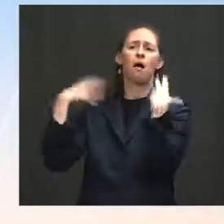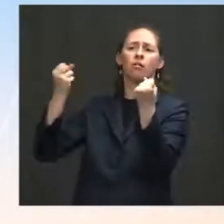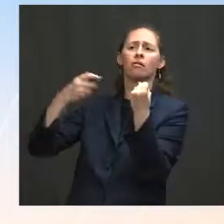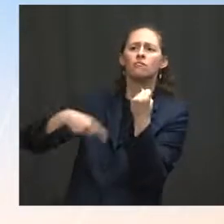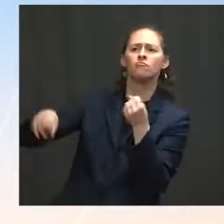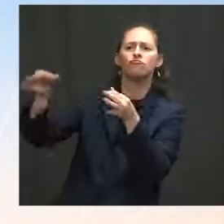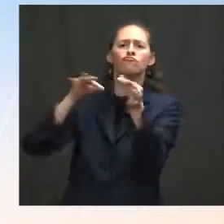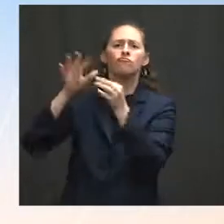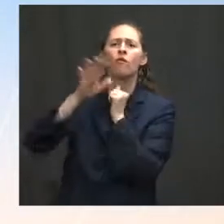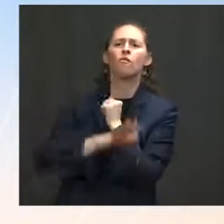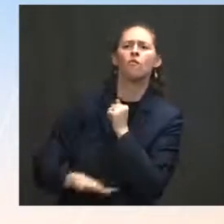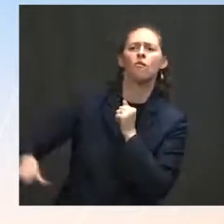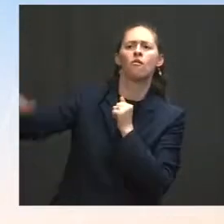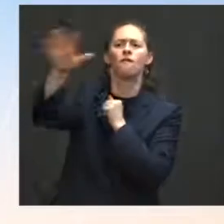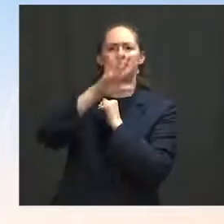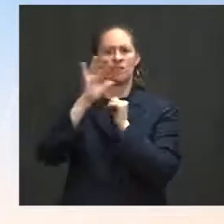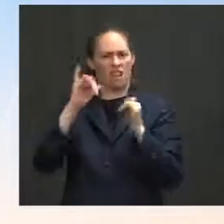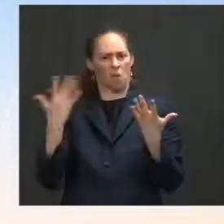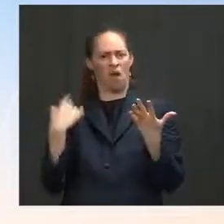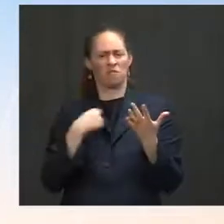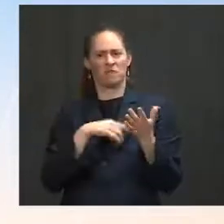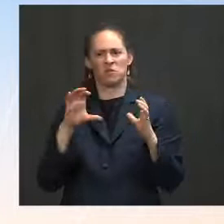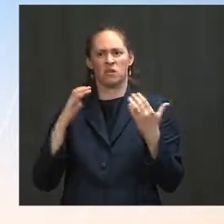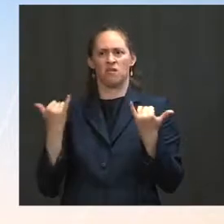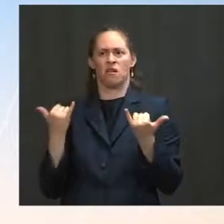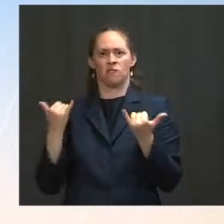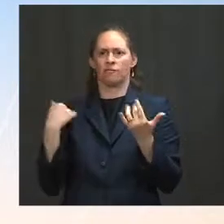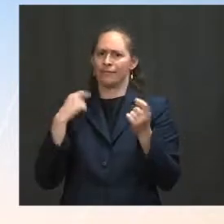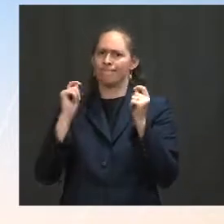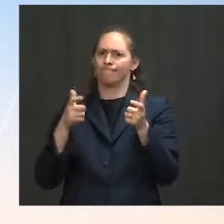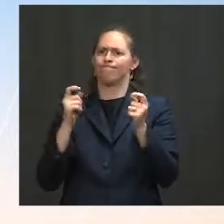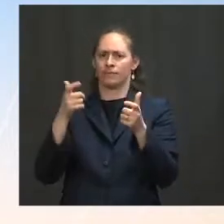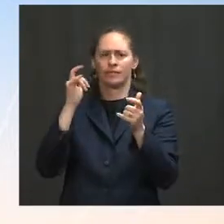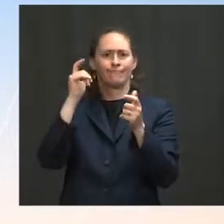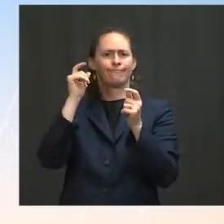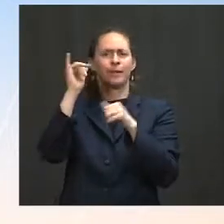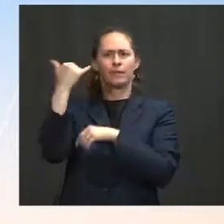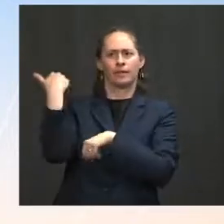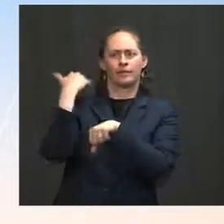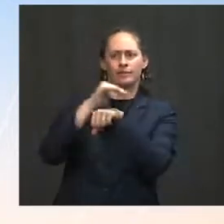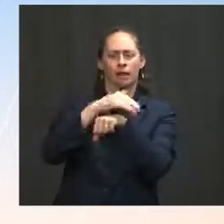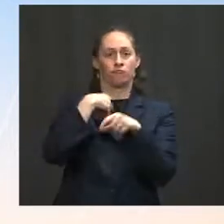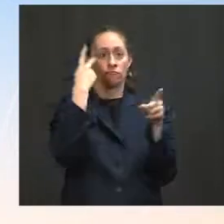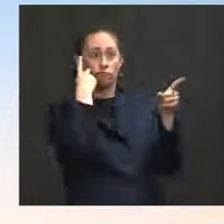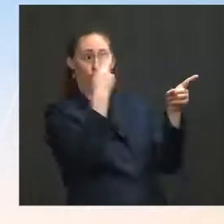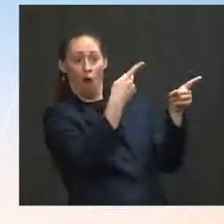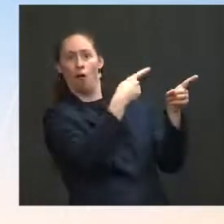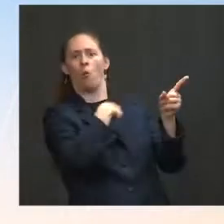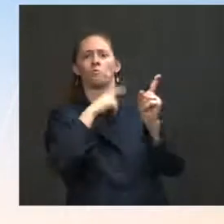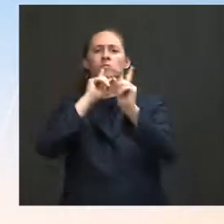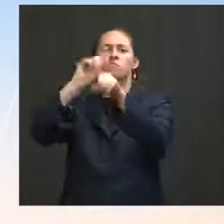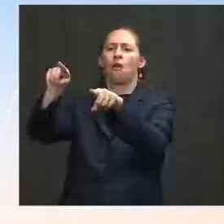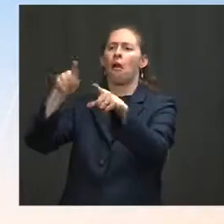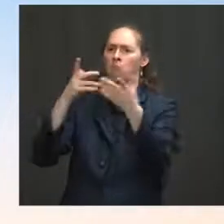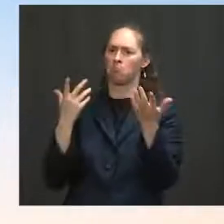And that's what we ventured to do as quickly as possible last night after the statement came out. Go ahead, Jen.